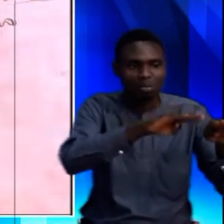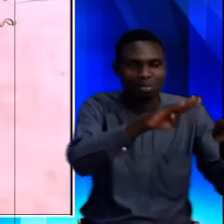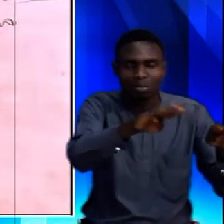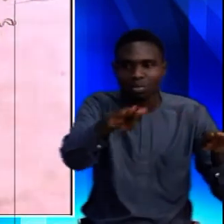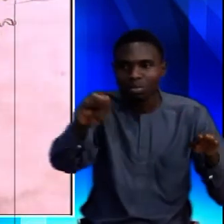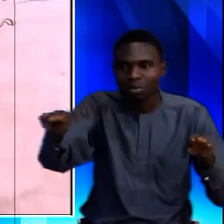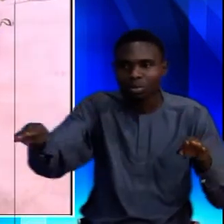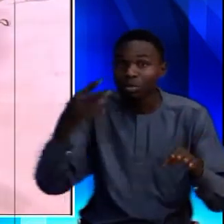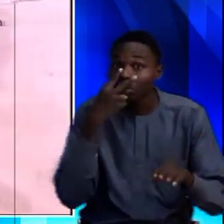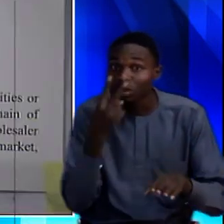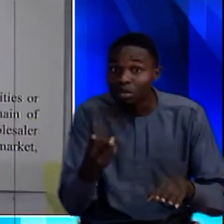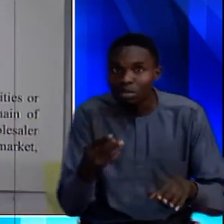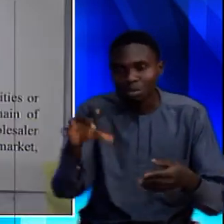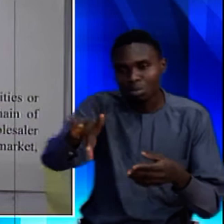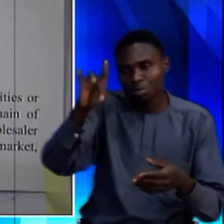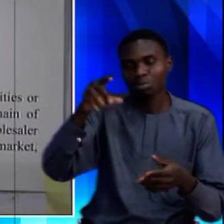go. Then